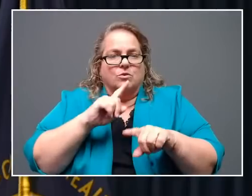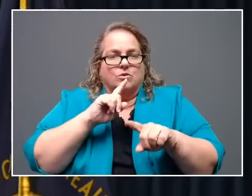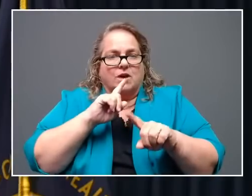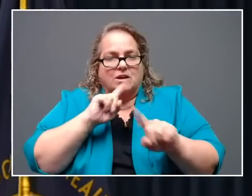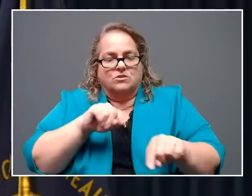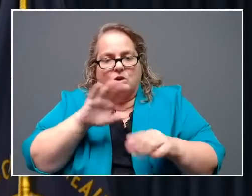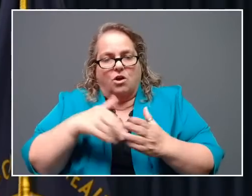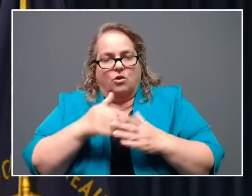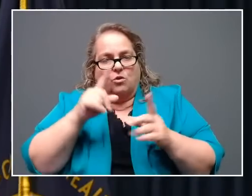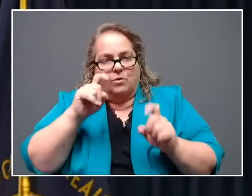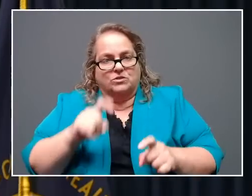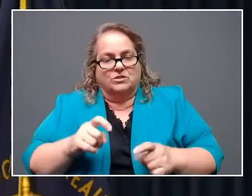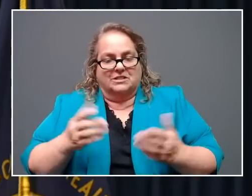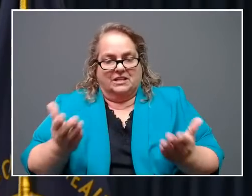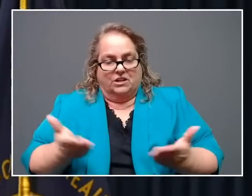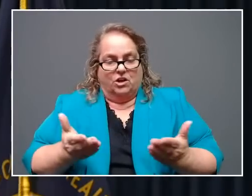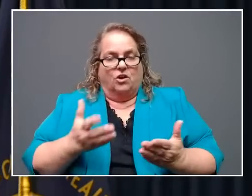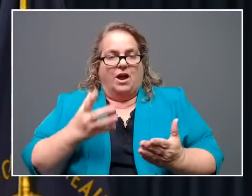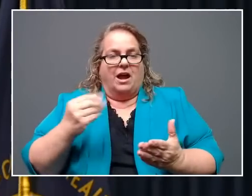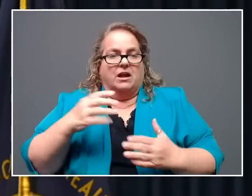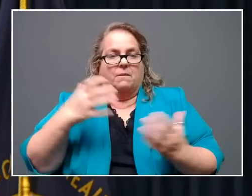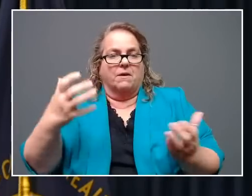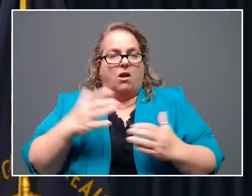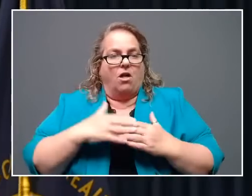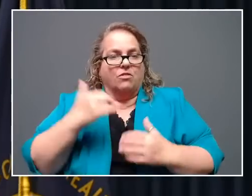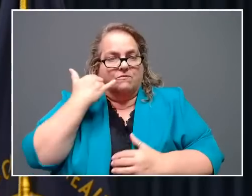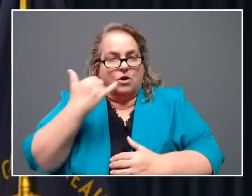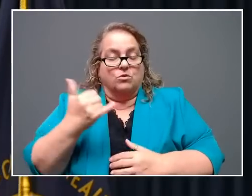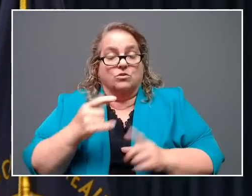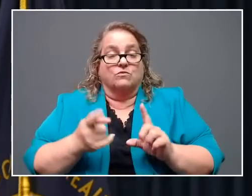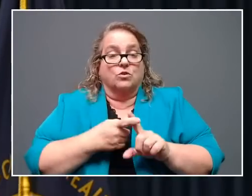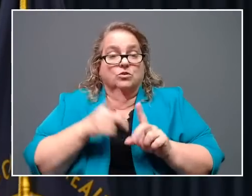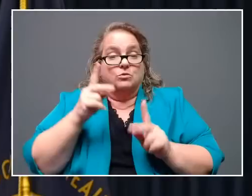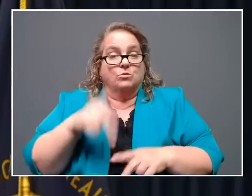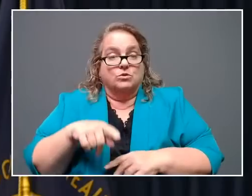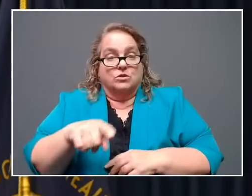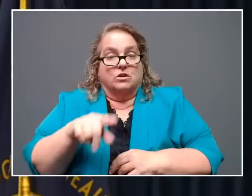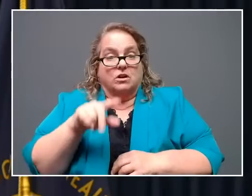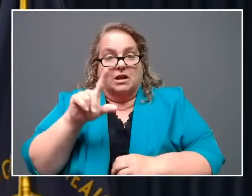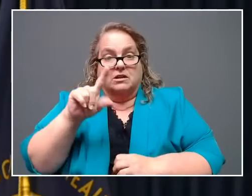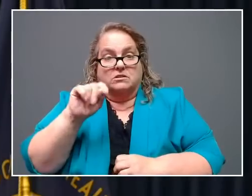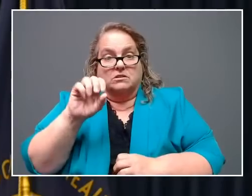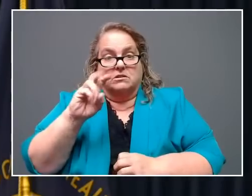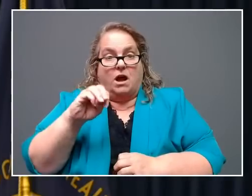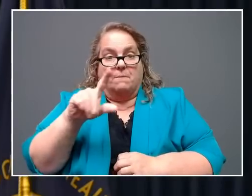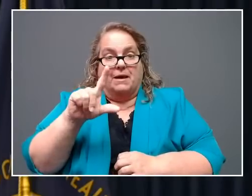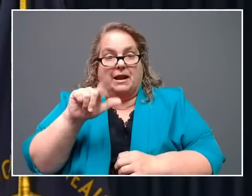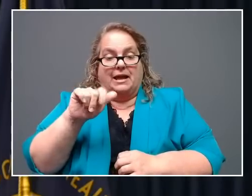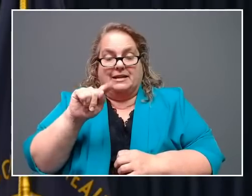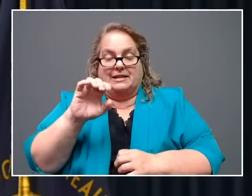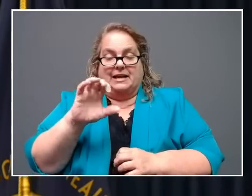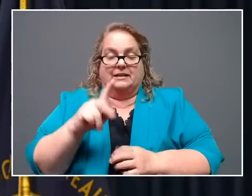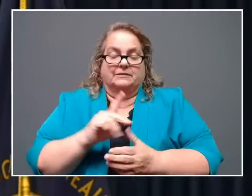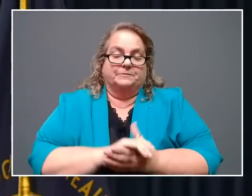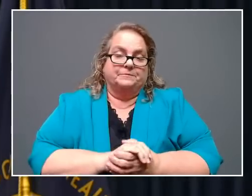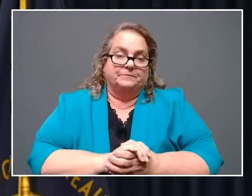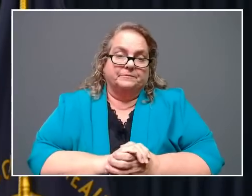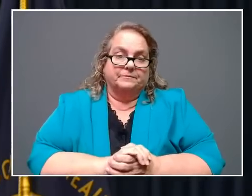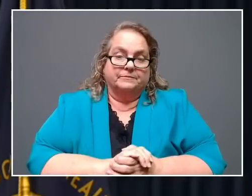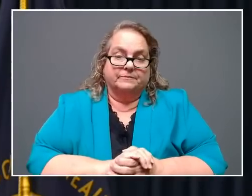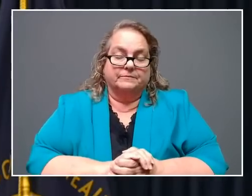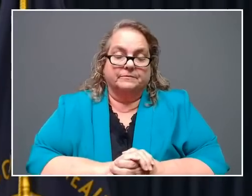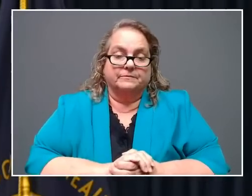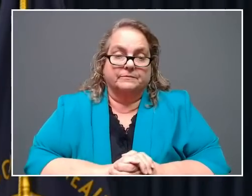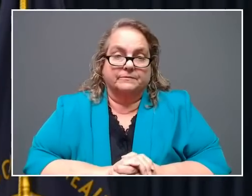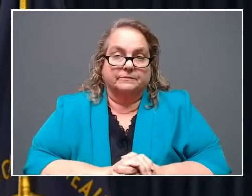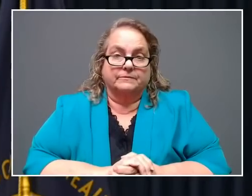others on the phone. So we'll start with the first RSVP, Tom Latek. Thank you, Governor. I was wondering if you had any